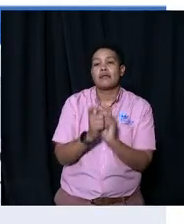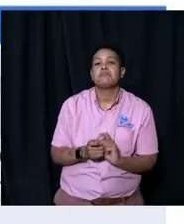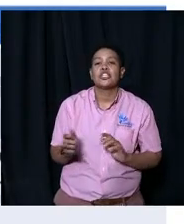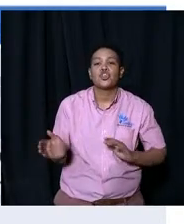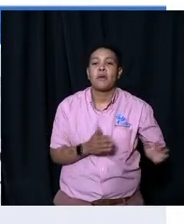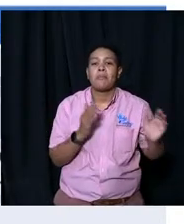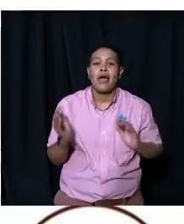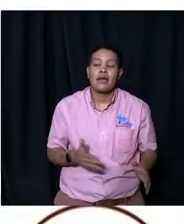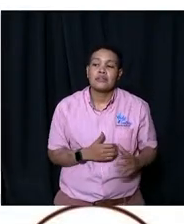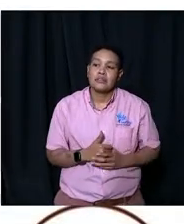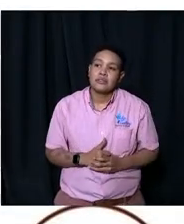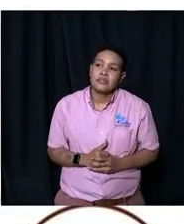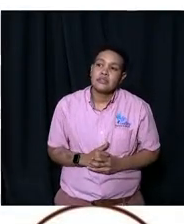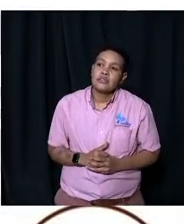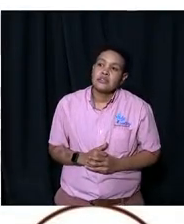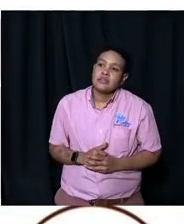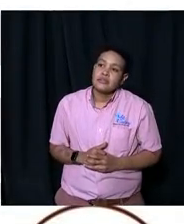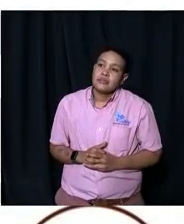plans.